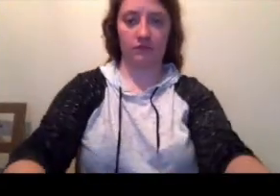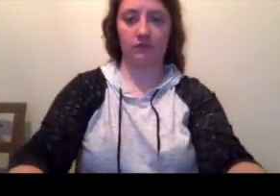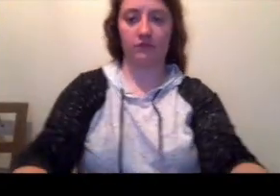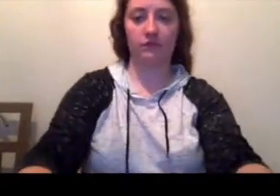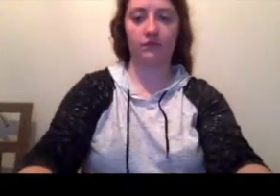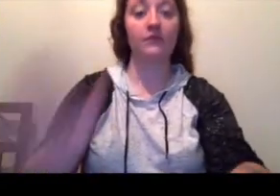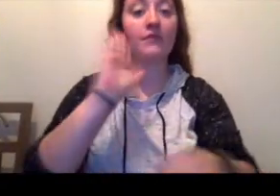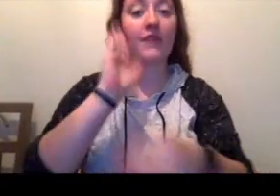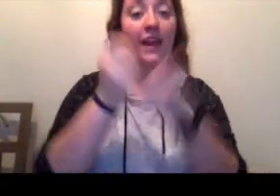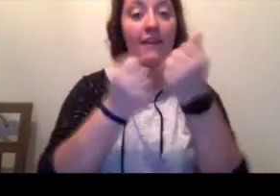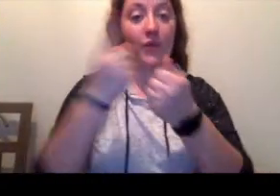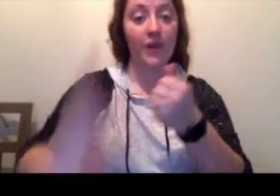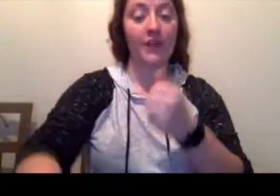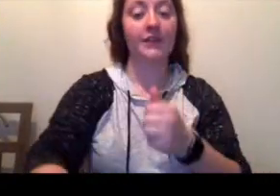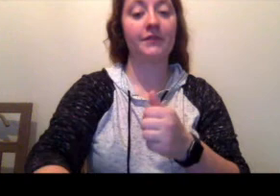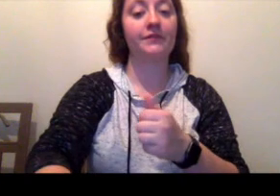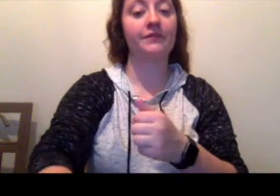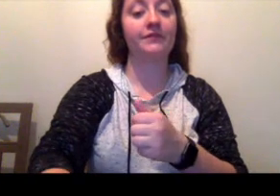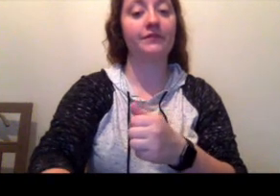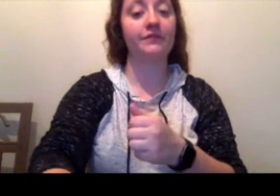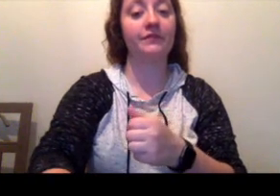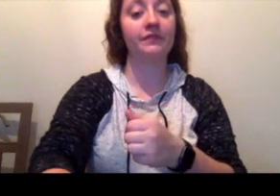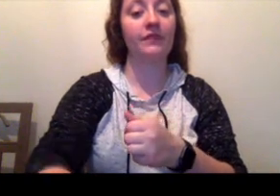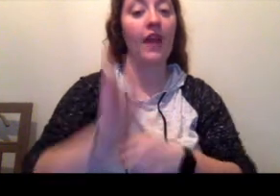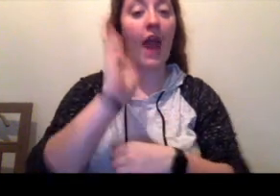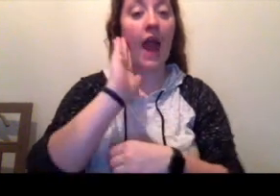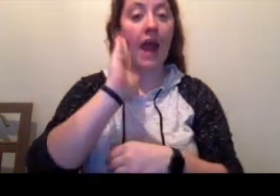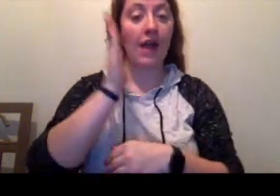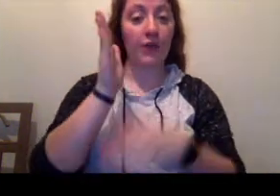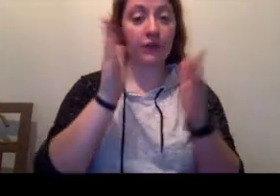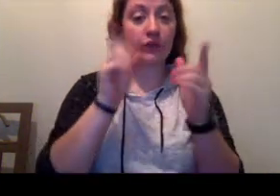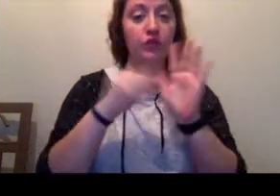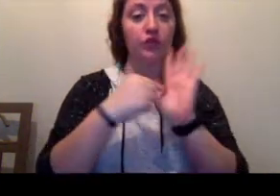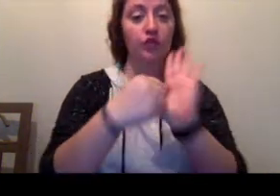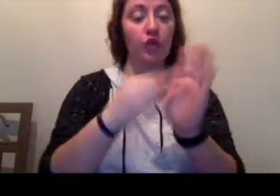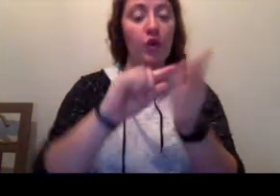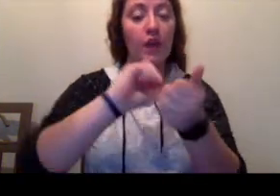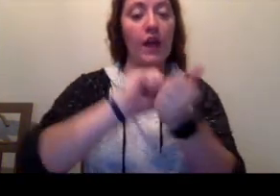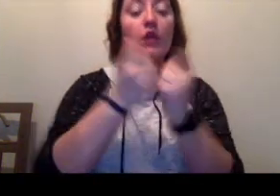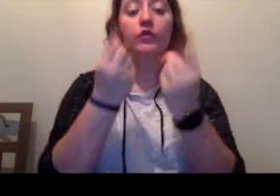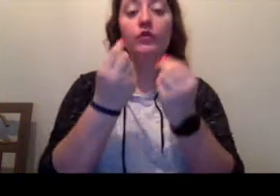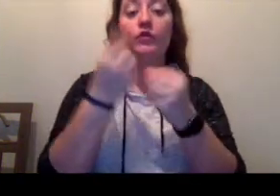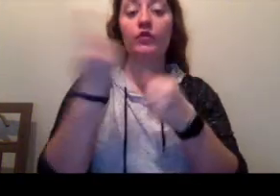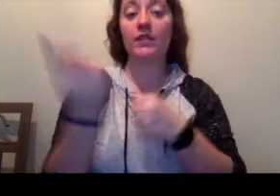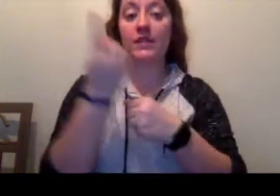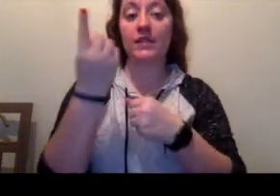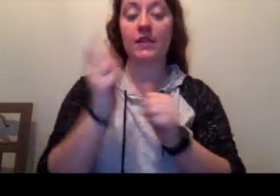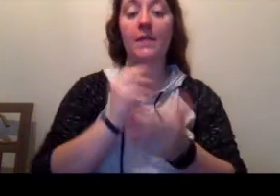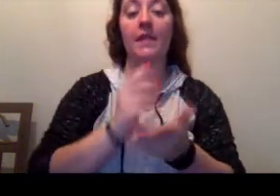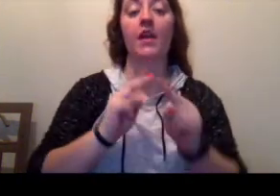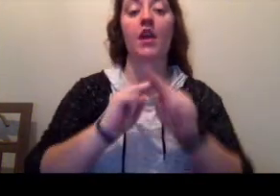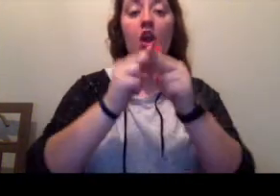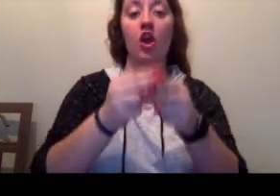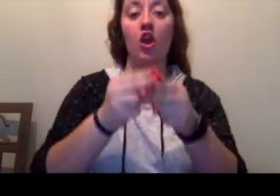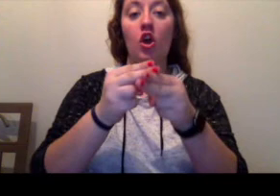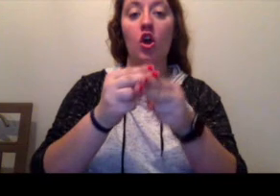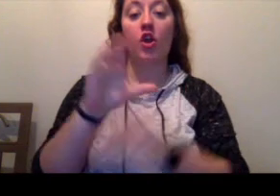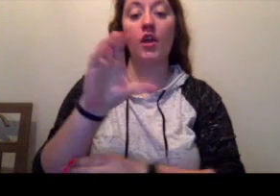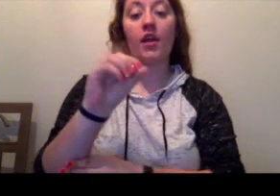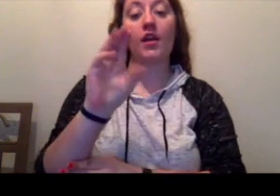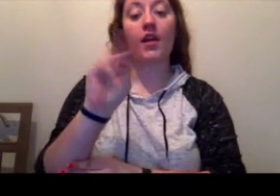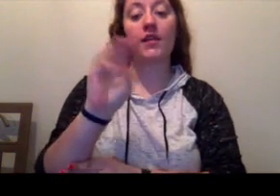Hi everybody, I'm going to show you how to do something called concept mapping when you are trying to figure